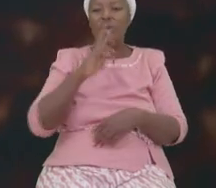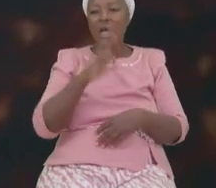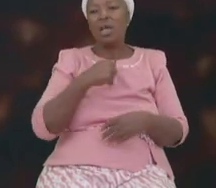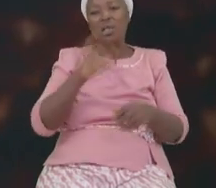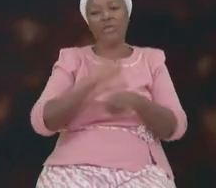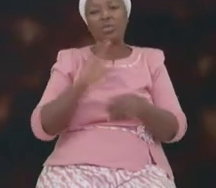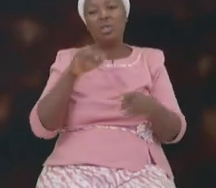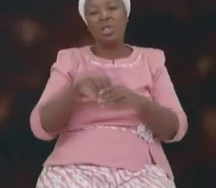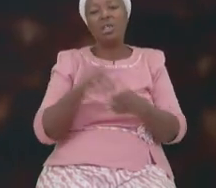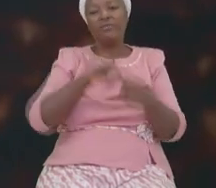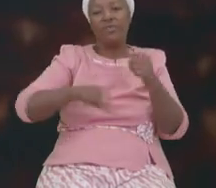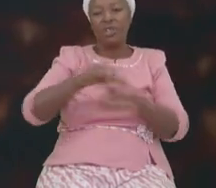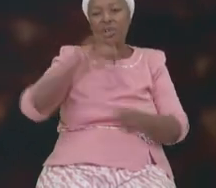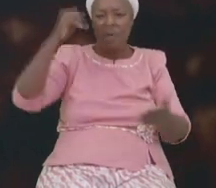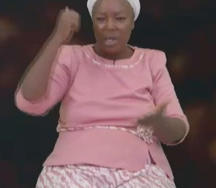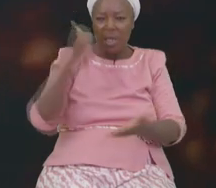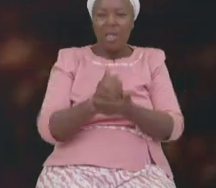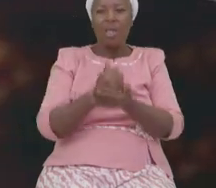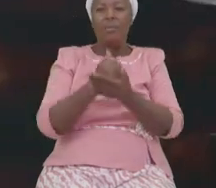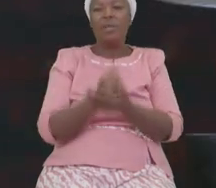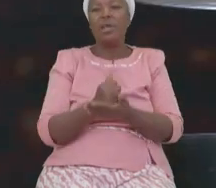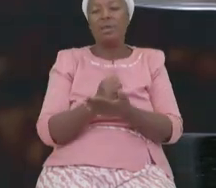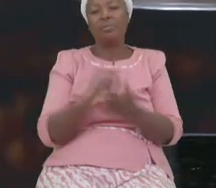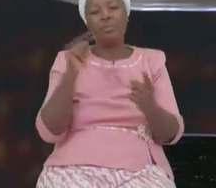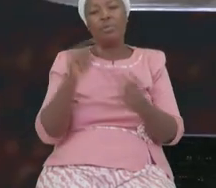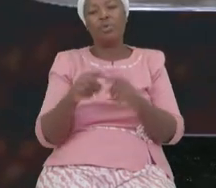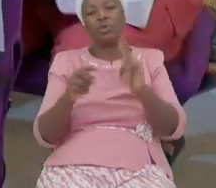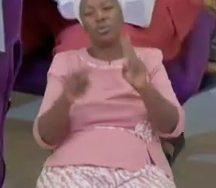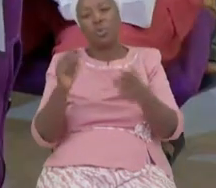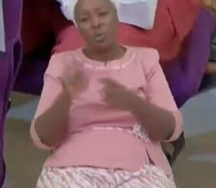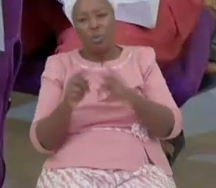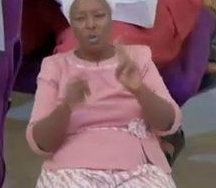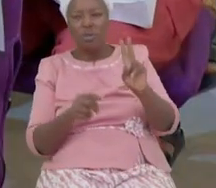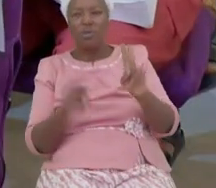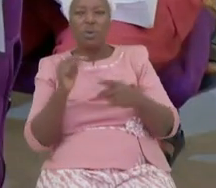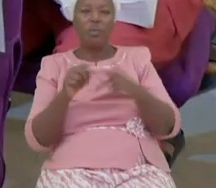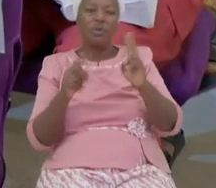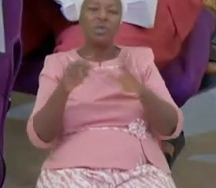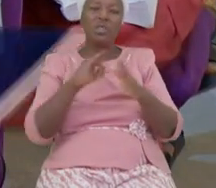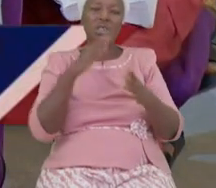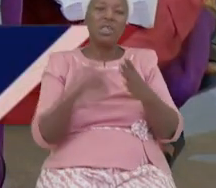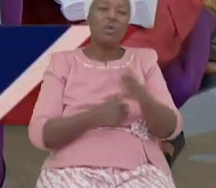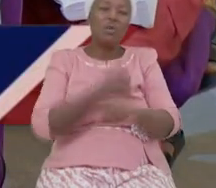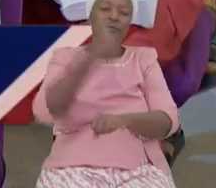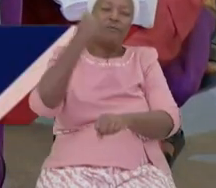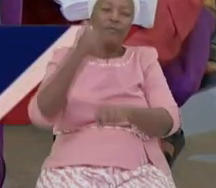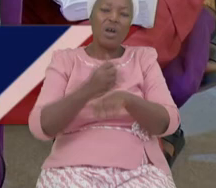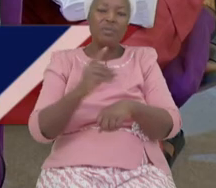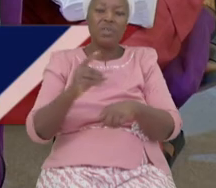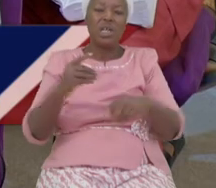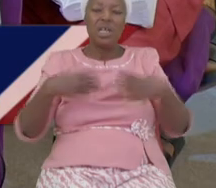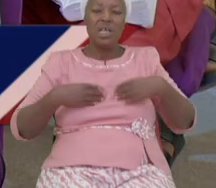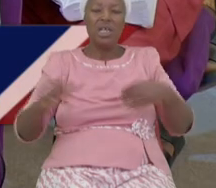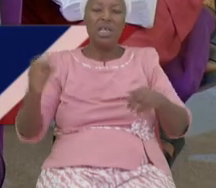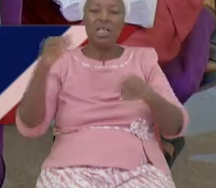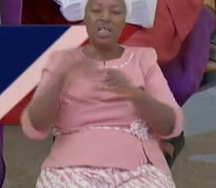fellowship. Amen. Point number two now. Point number two is the confirmed healing in